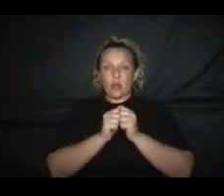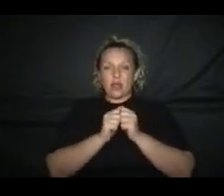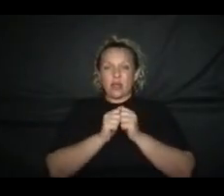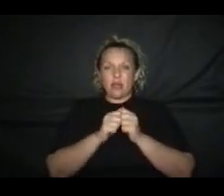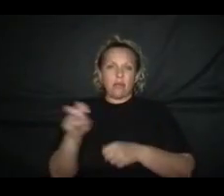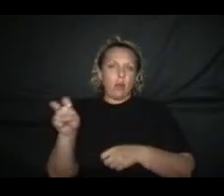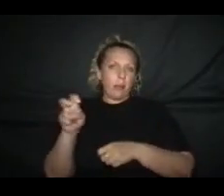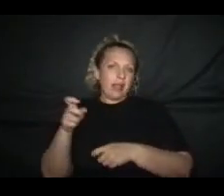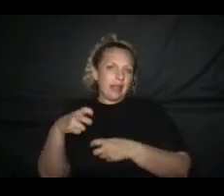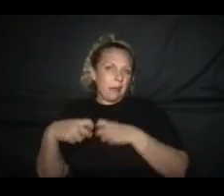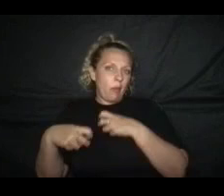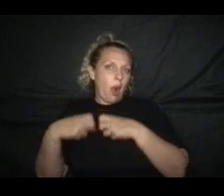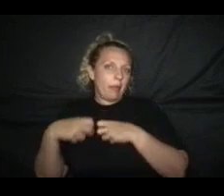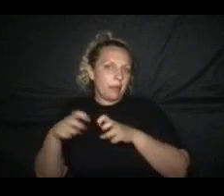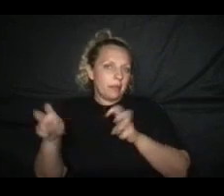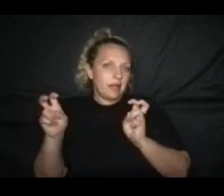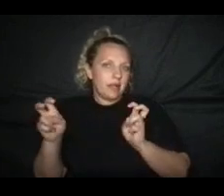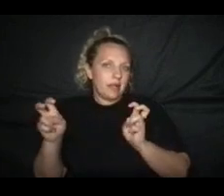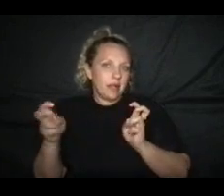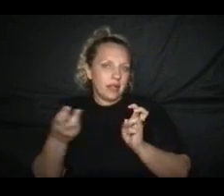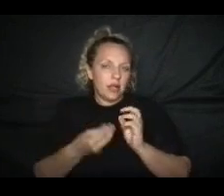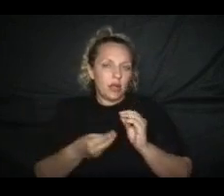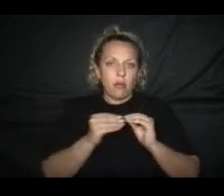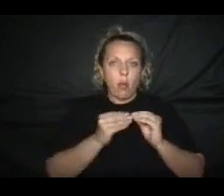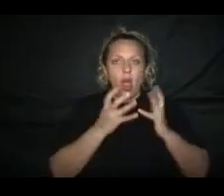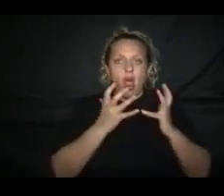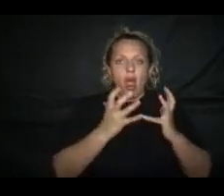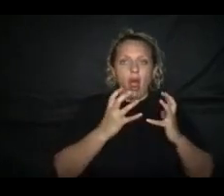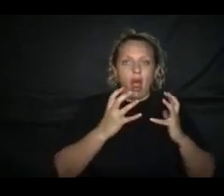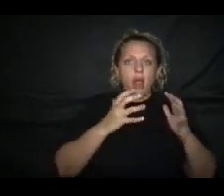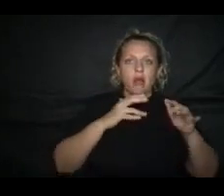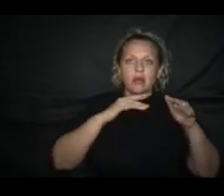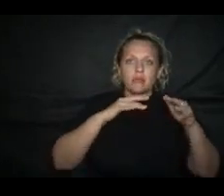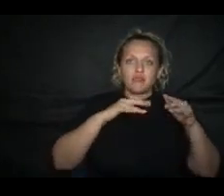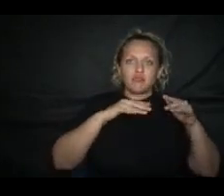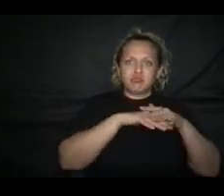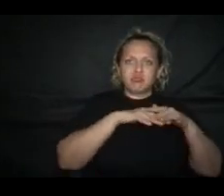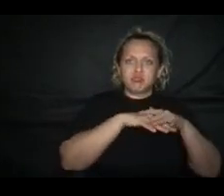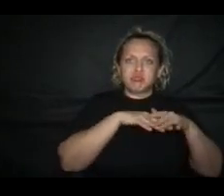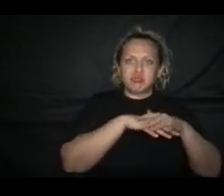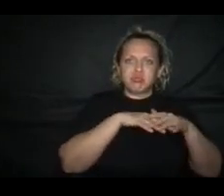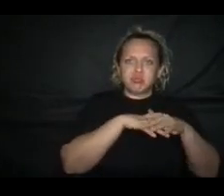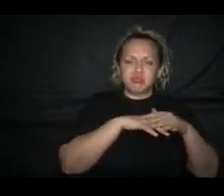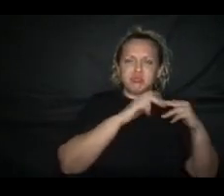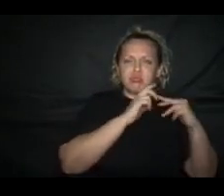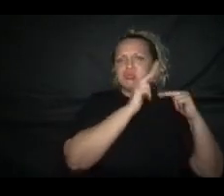problems, the more high density urbanization units that are allowed to be built,